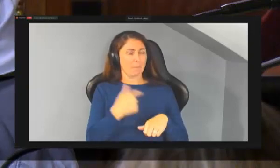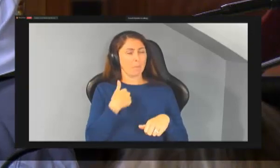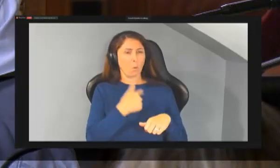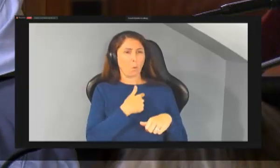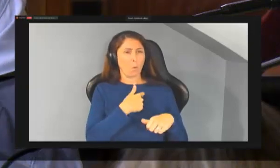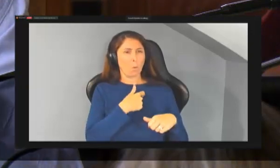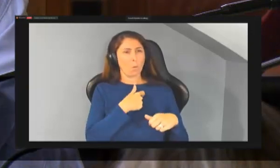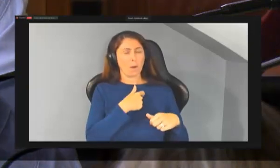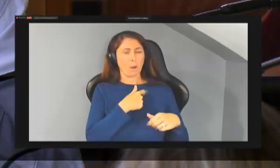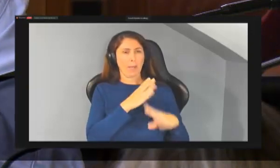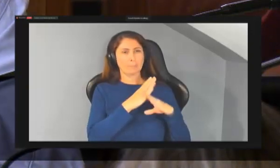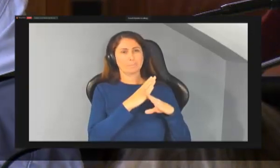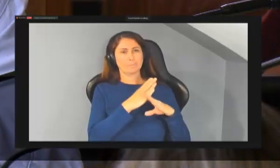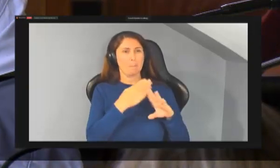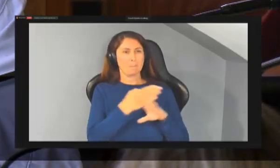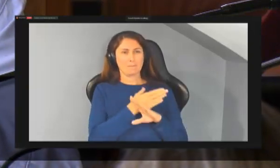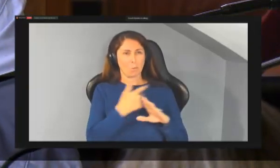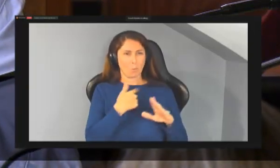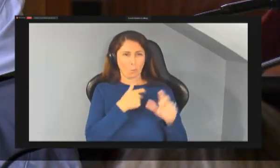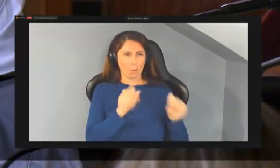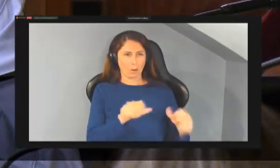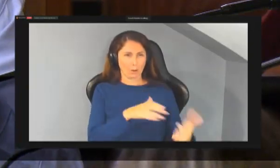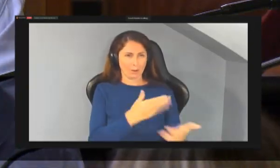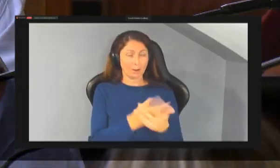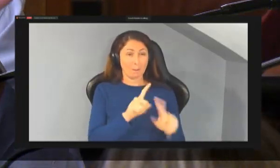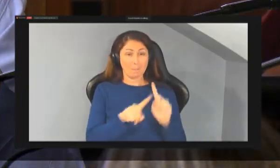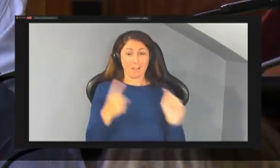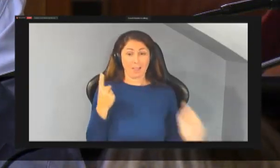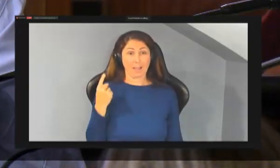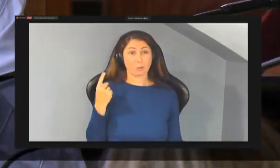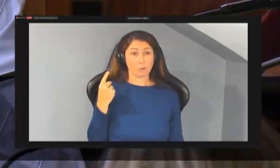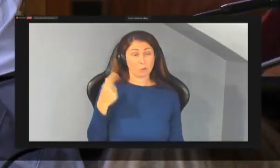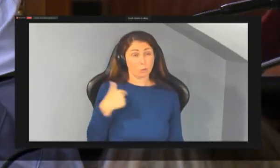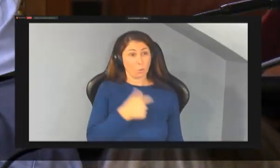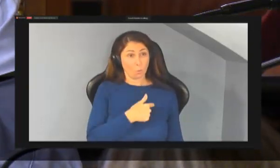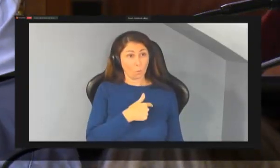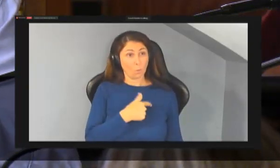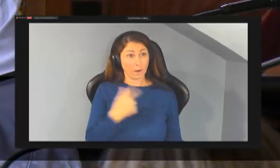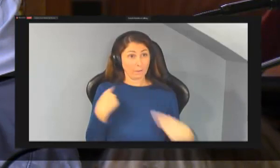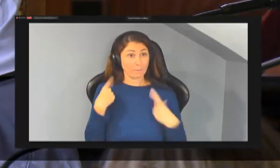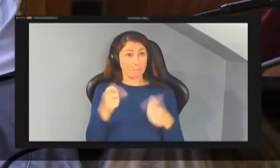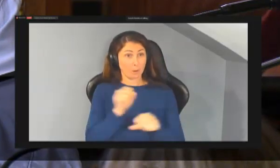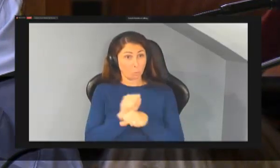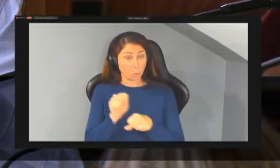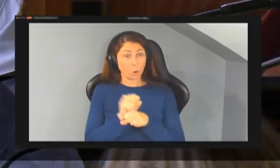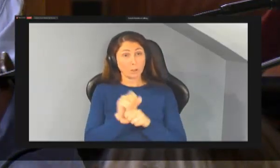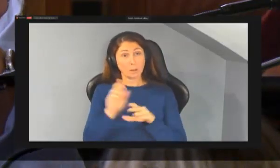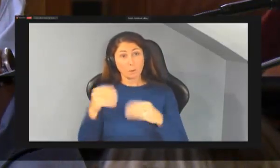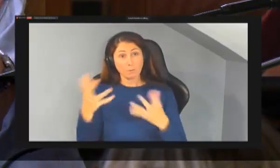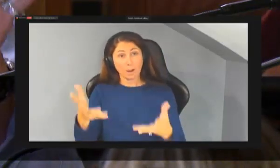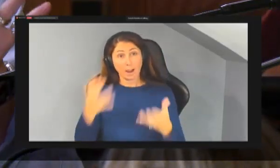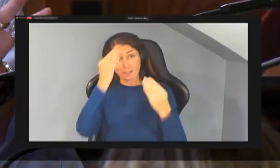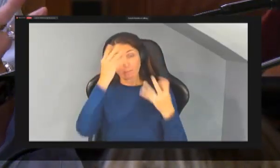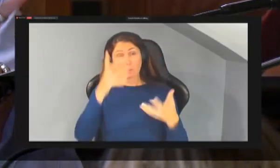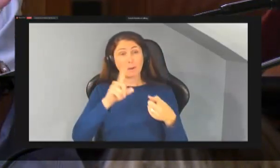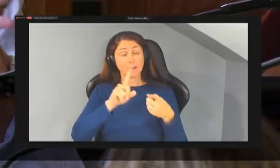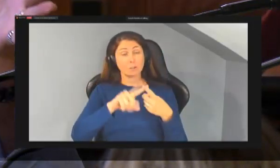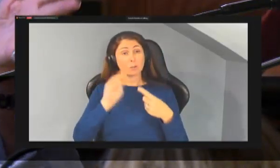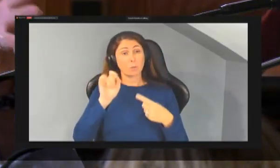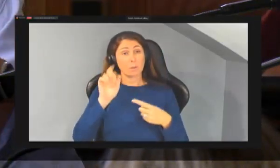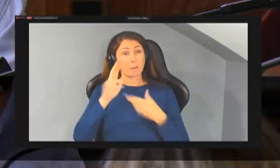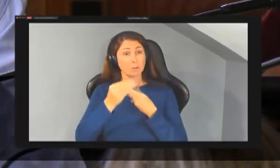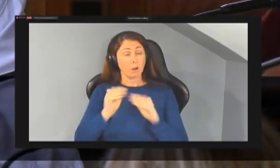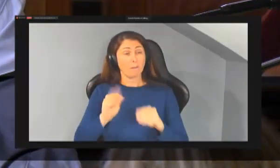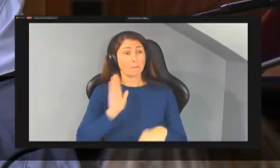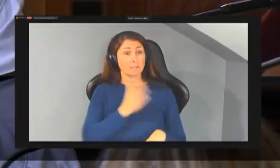door. But in the last year, we have been working, providing information to the mayor's office. Our council